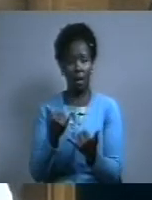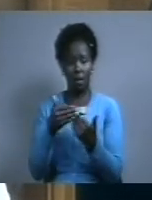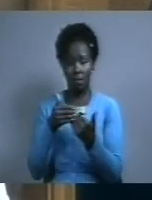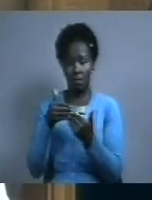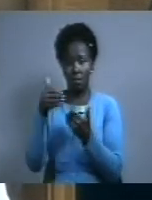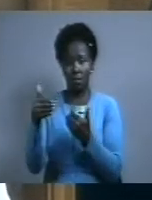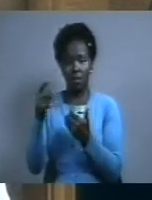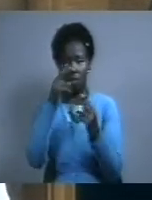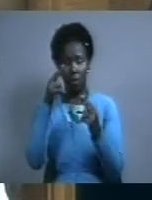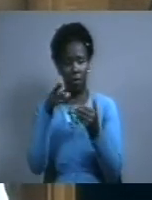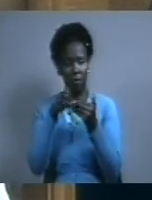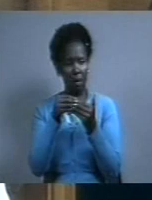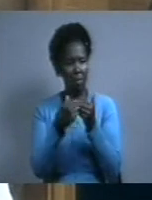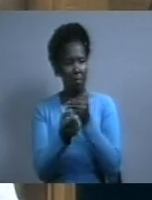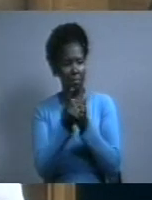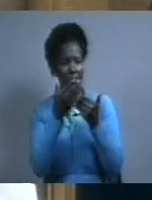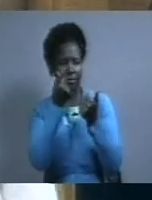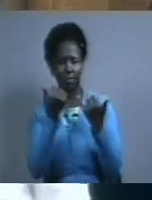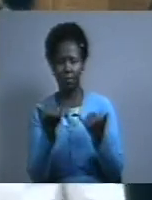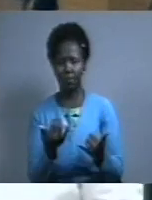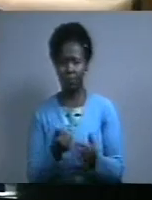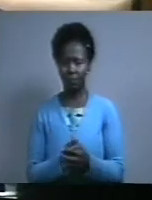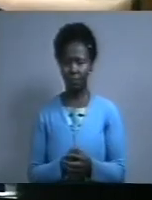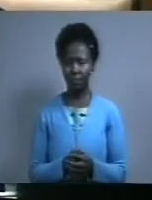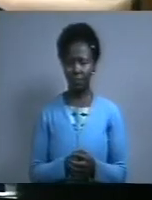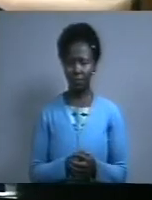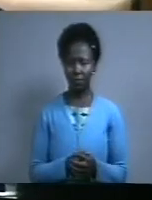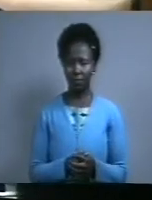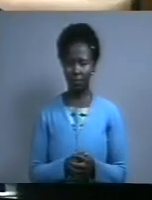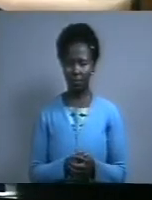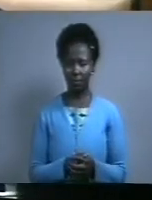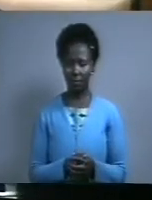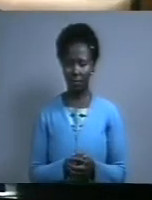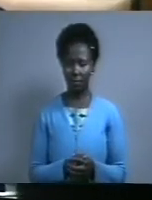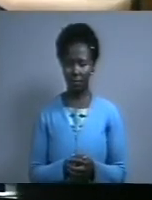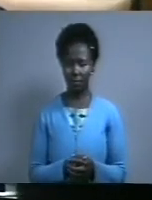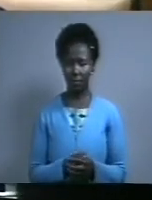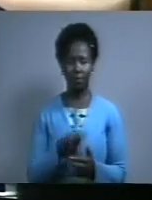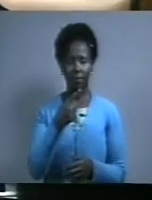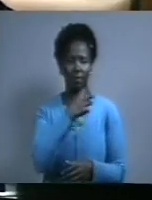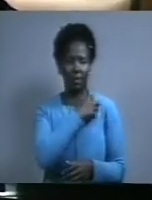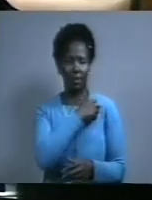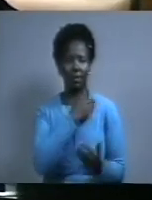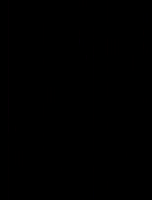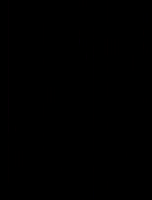the honorable member is speaking about. Thank you. Thank you, Honorable Minister. Honorable Zikalala.